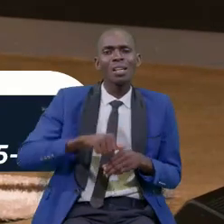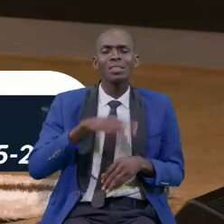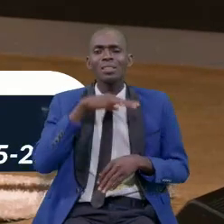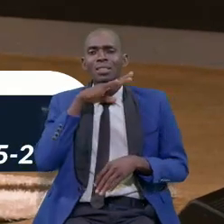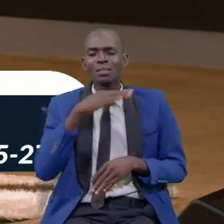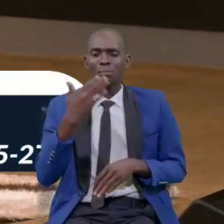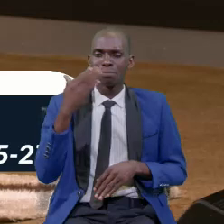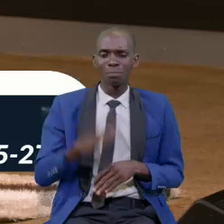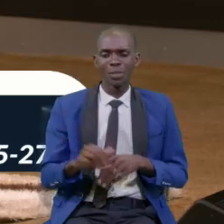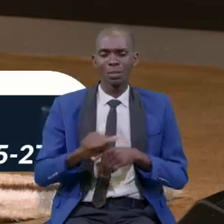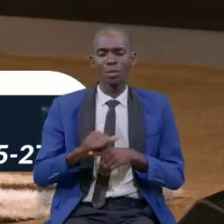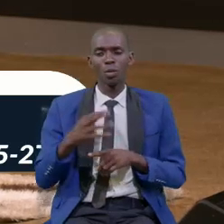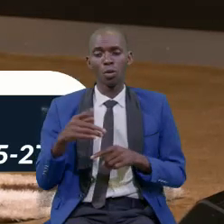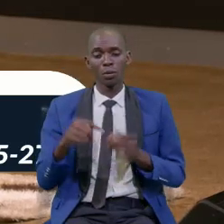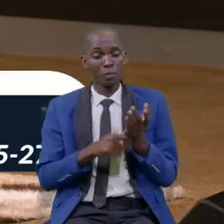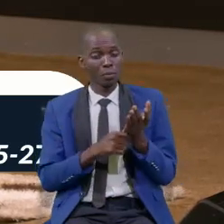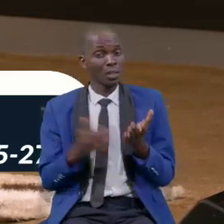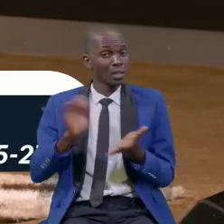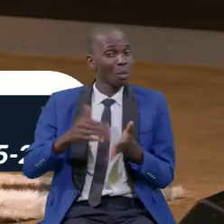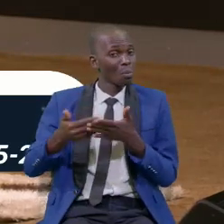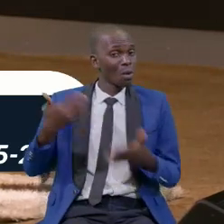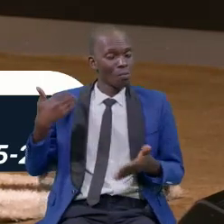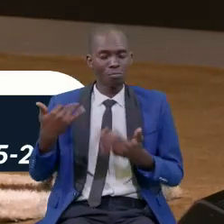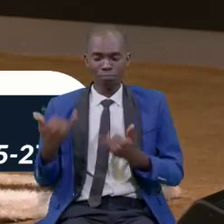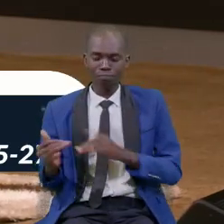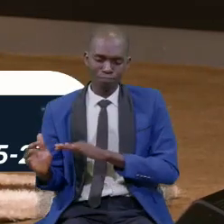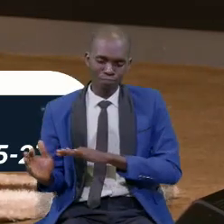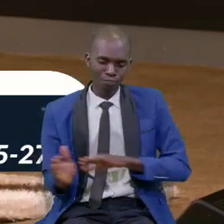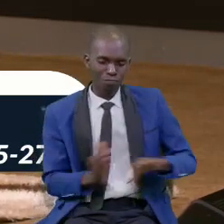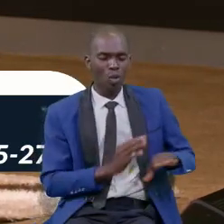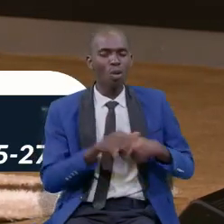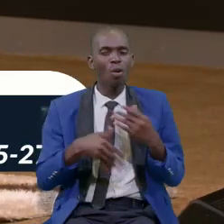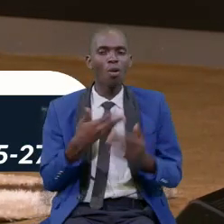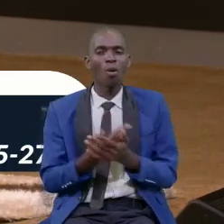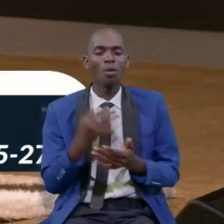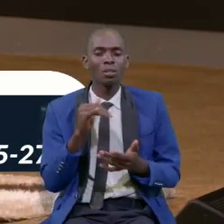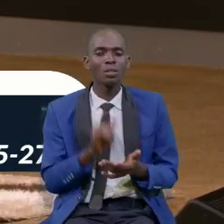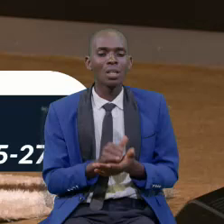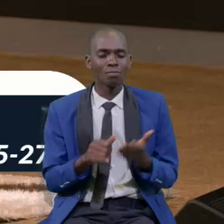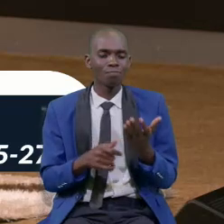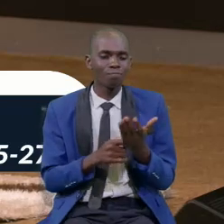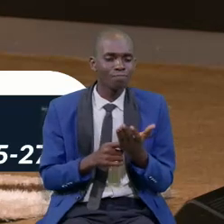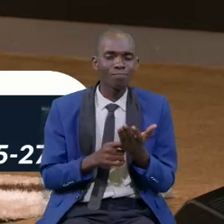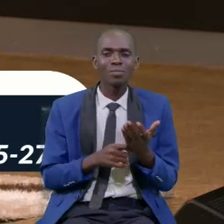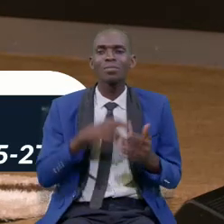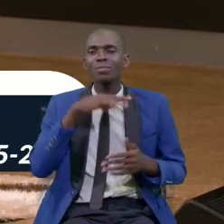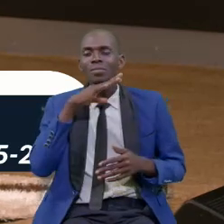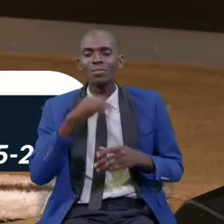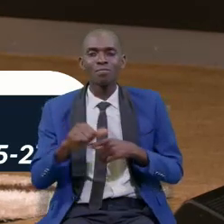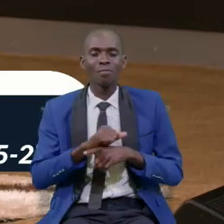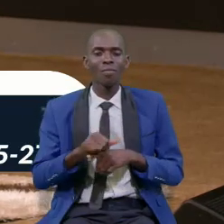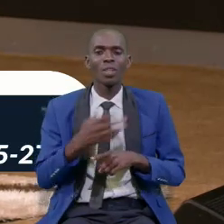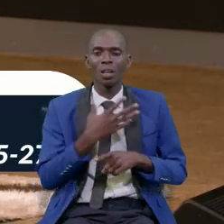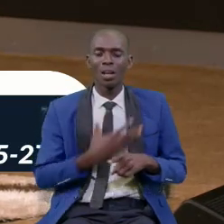flesh, wherefore lay apart all filthiness and superfluity of